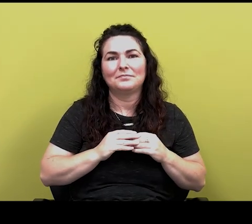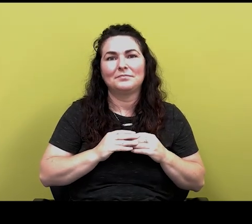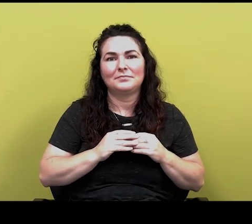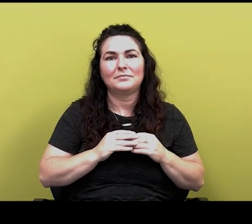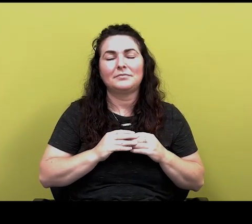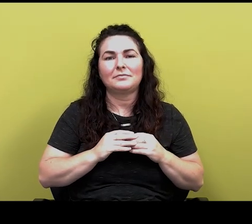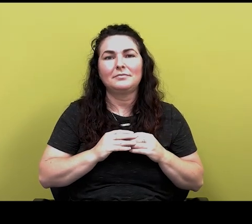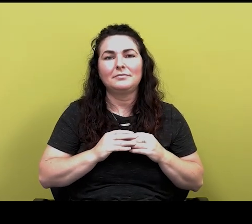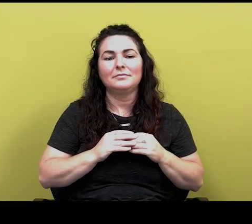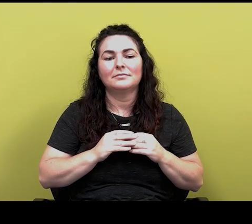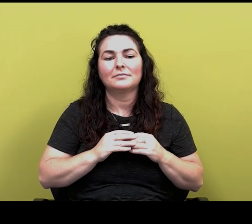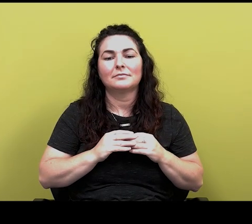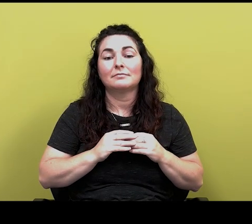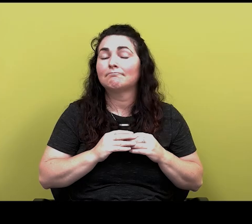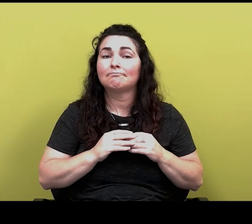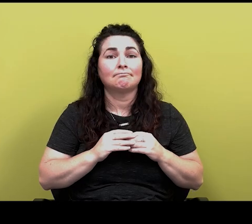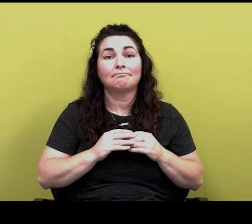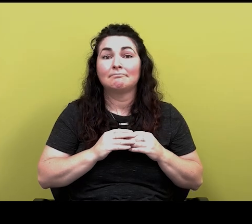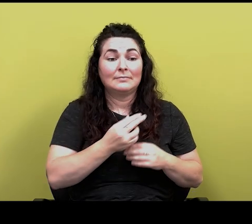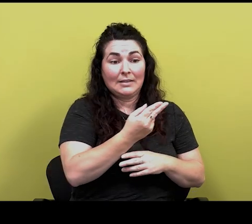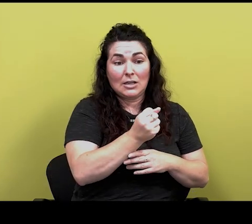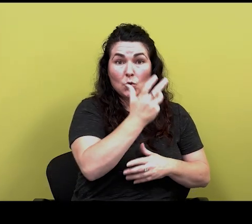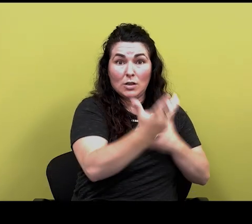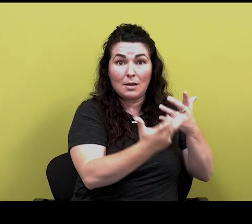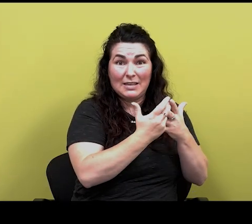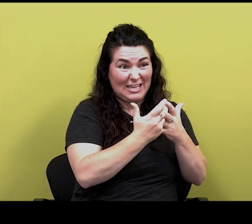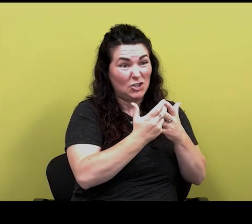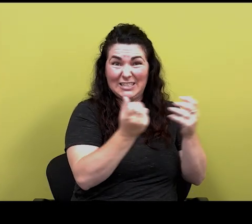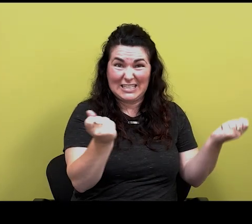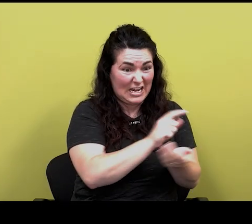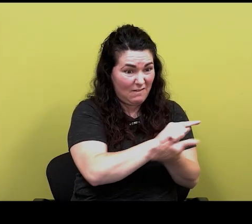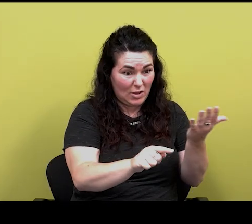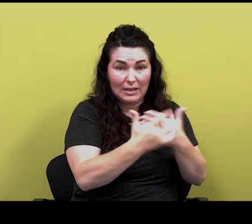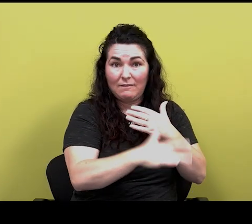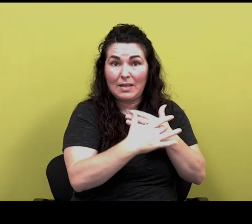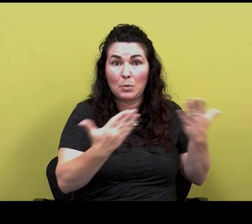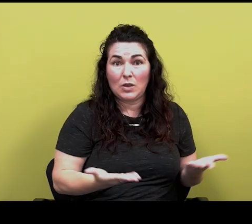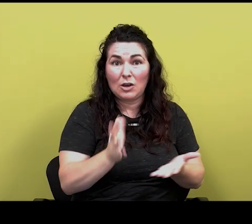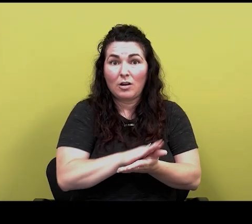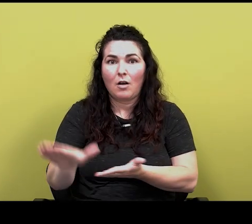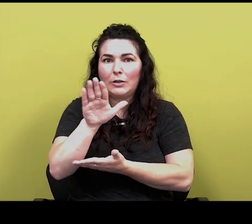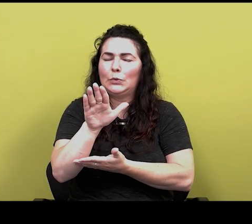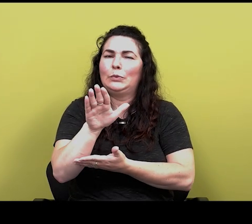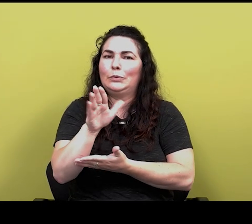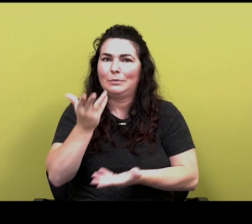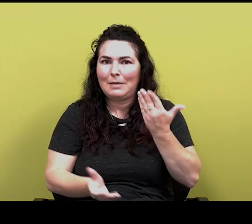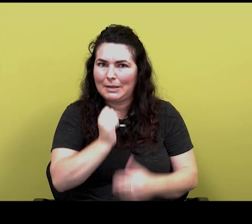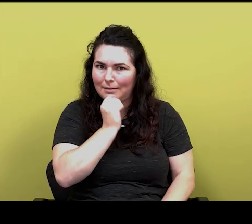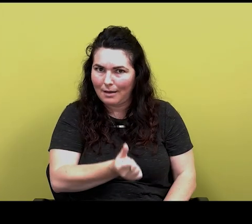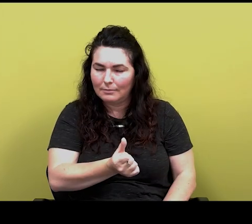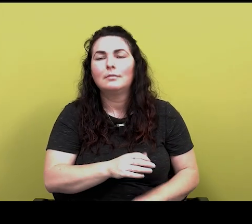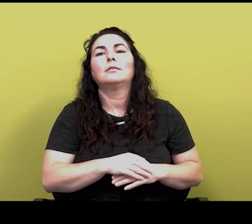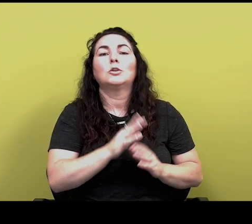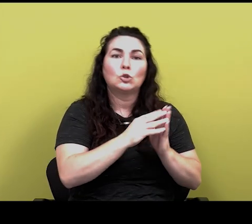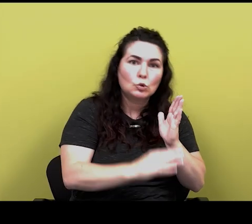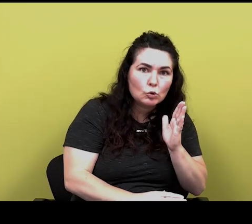programs and services. Not all high school accommodations will be available in college. This is a conversation that students and their access